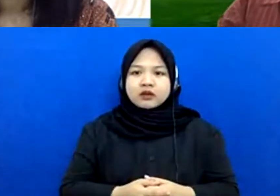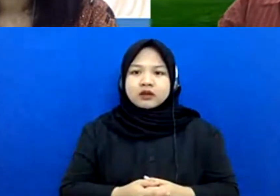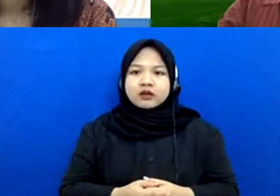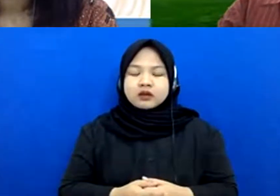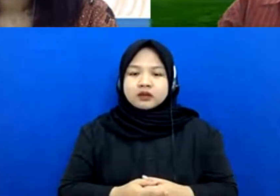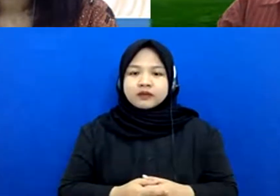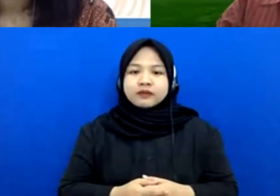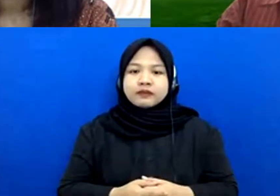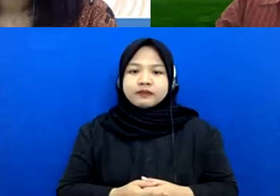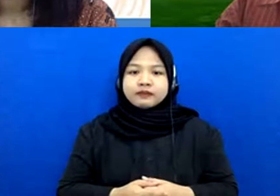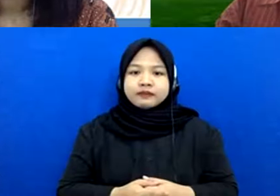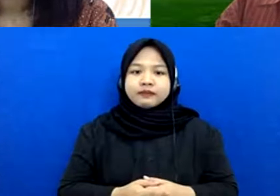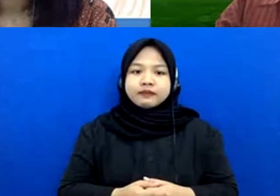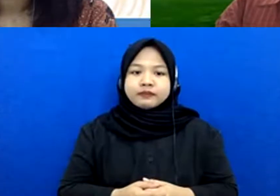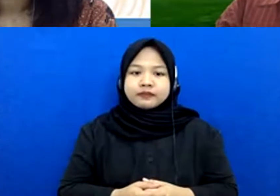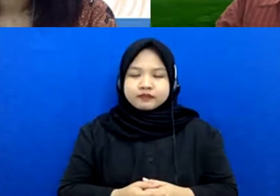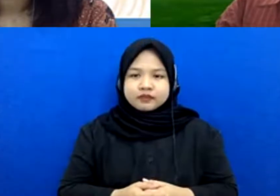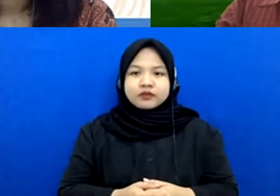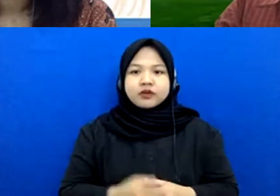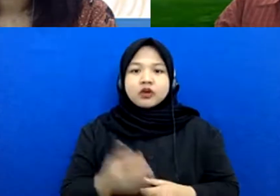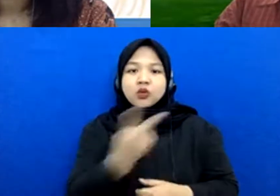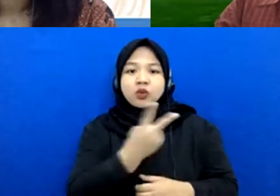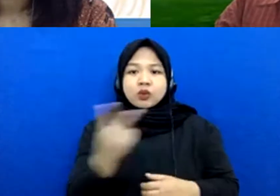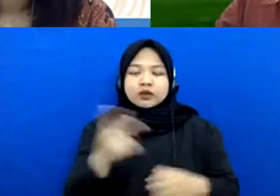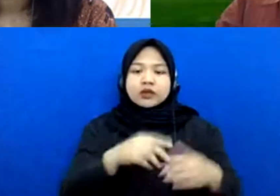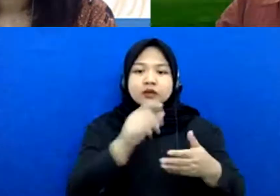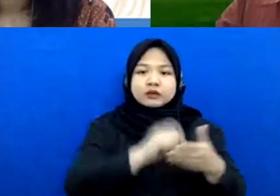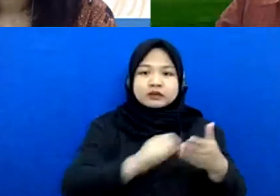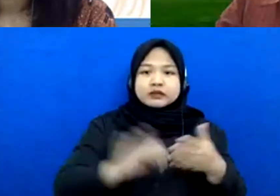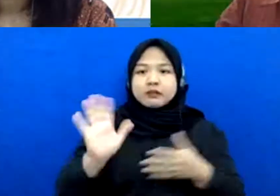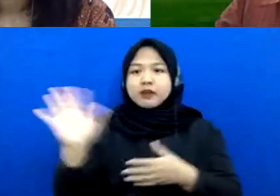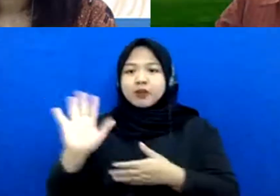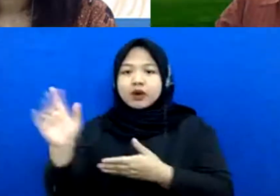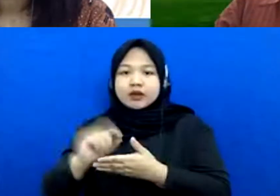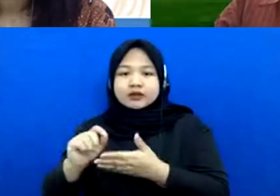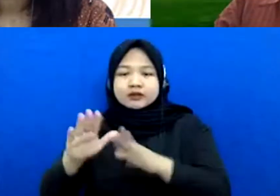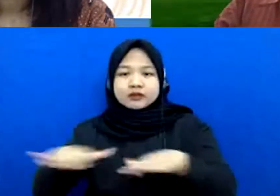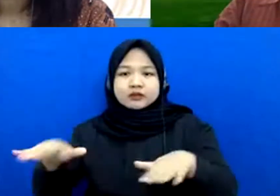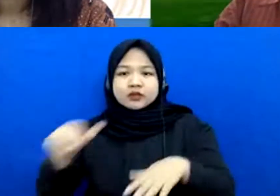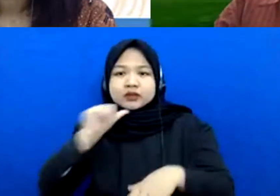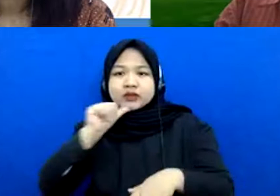including both students and non-students. So a non-student is who?